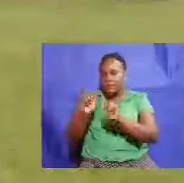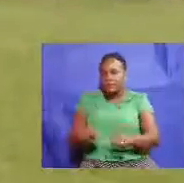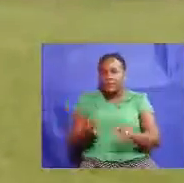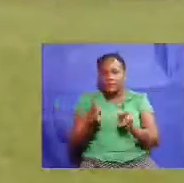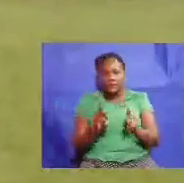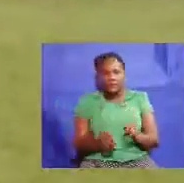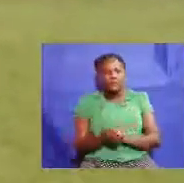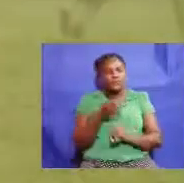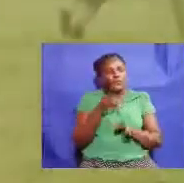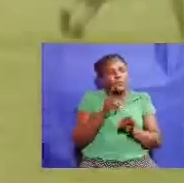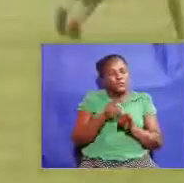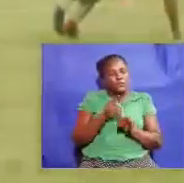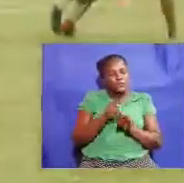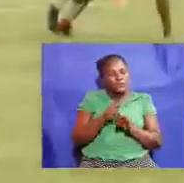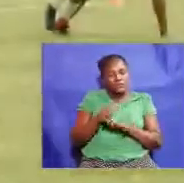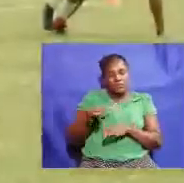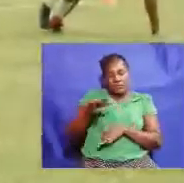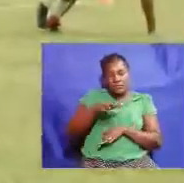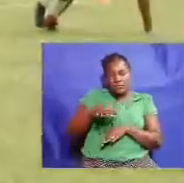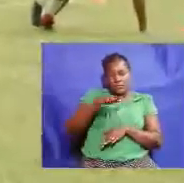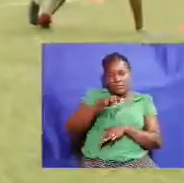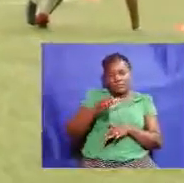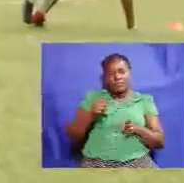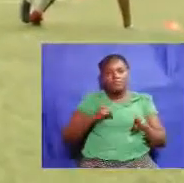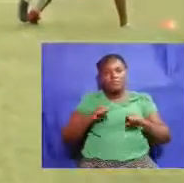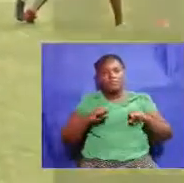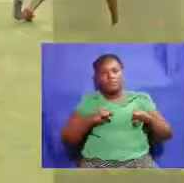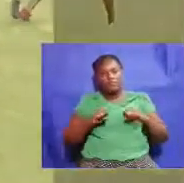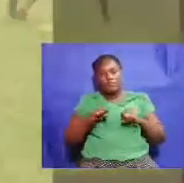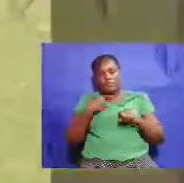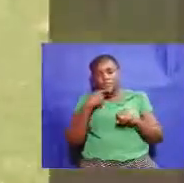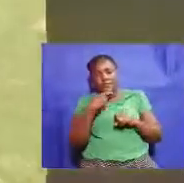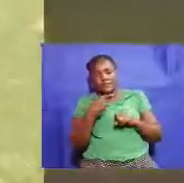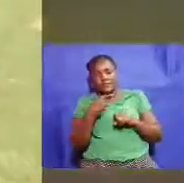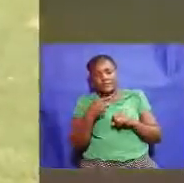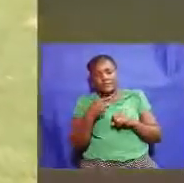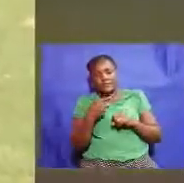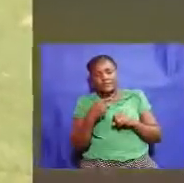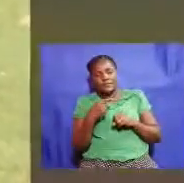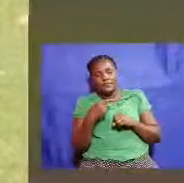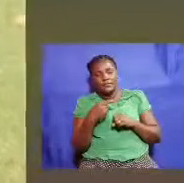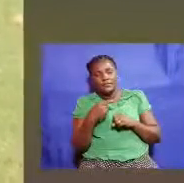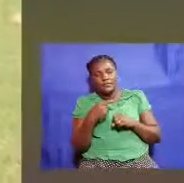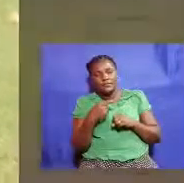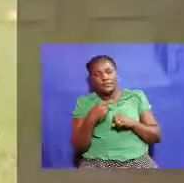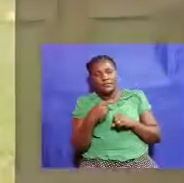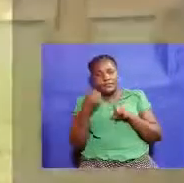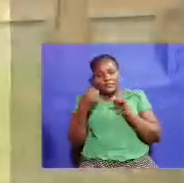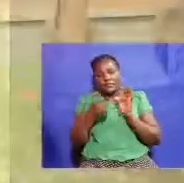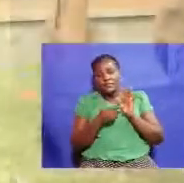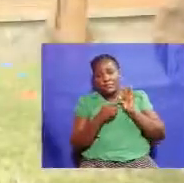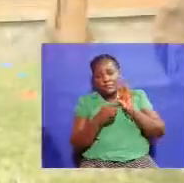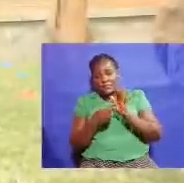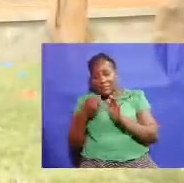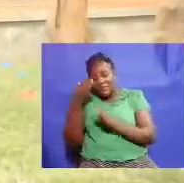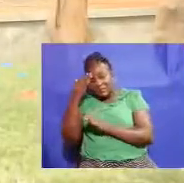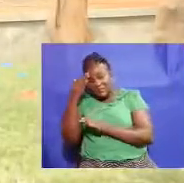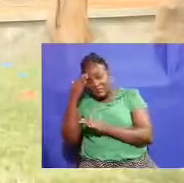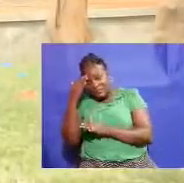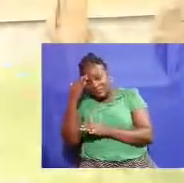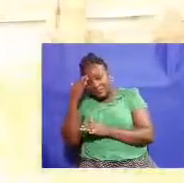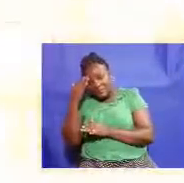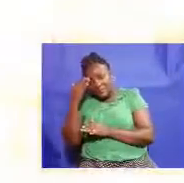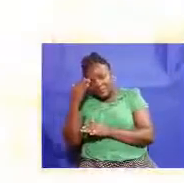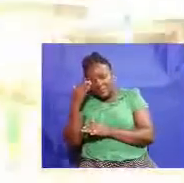Games develops the abilities of persons with disability in the area of sports. It serves as a Bible ground to